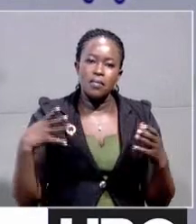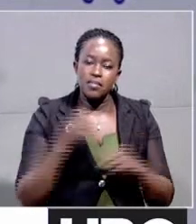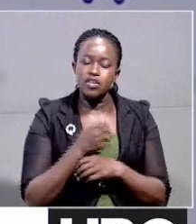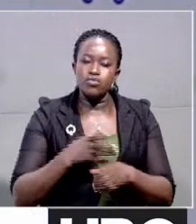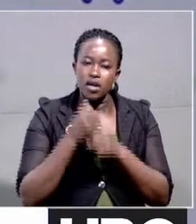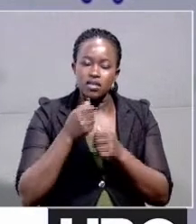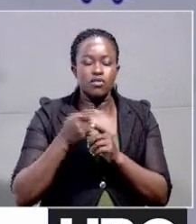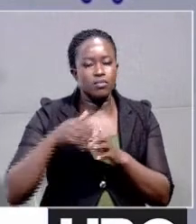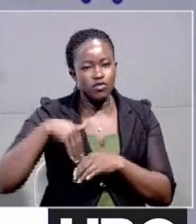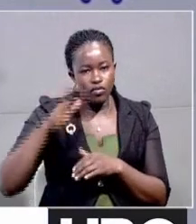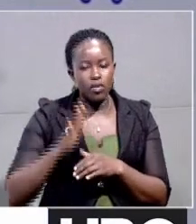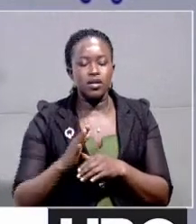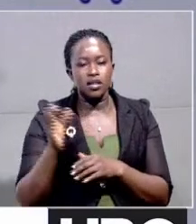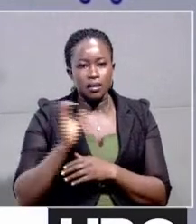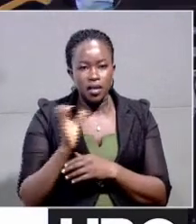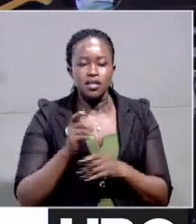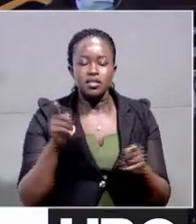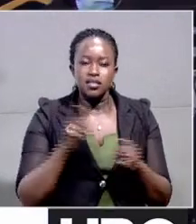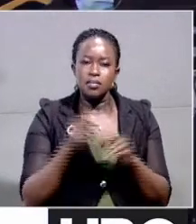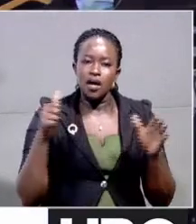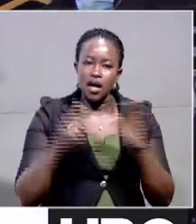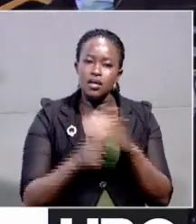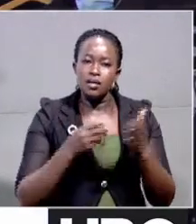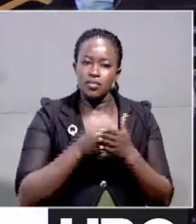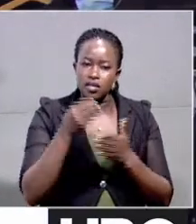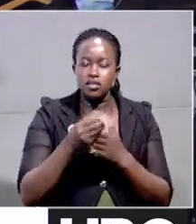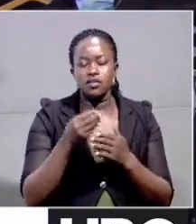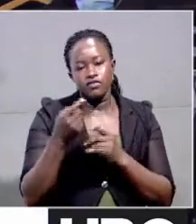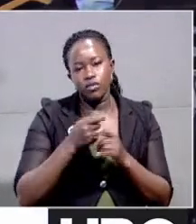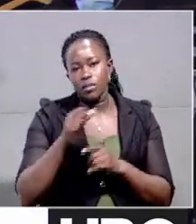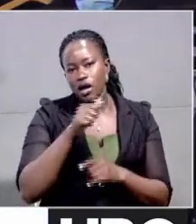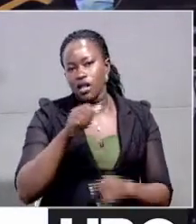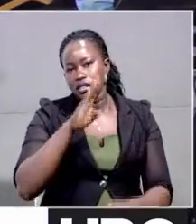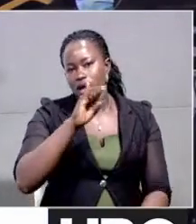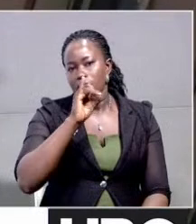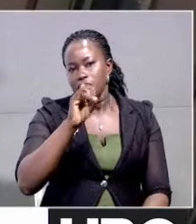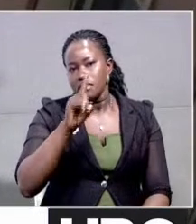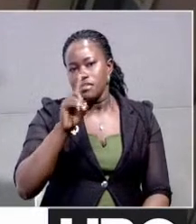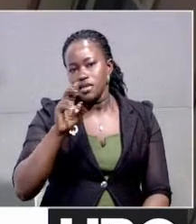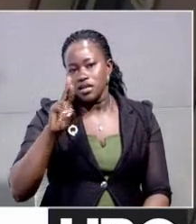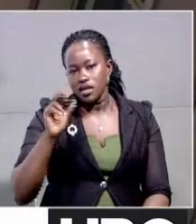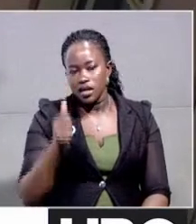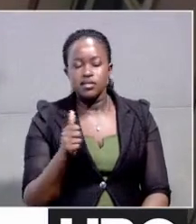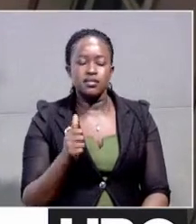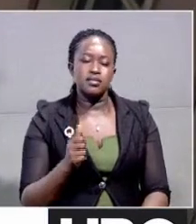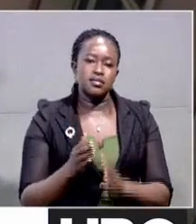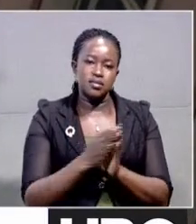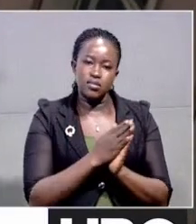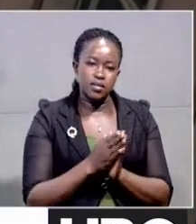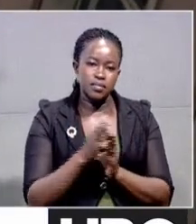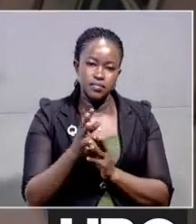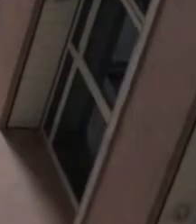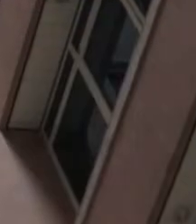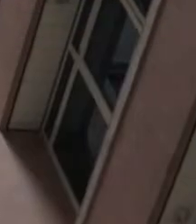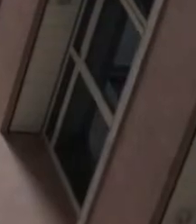requirements, and underpricing by fellow bidders. Dennis Igoa and Valerie Tumhechi for UBC